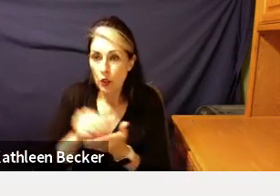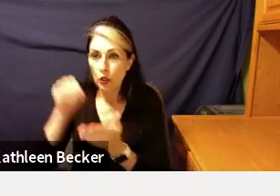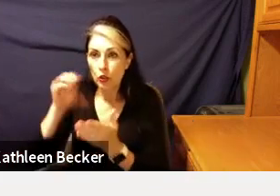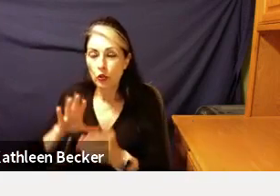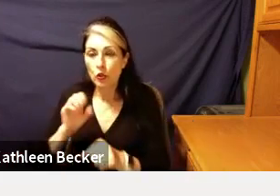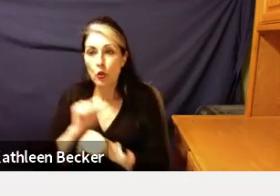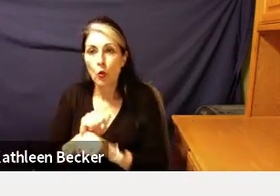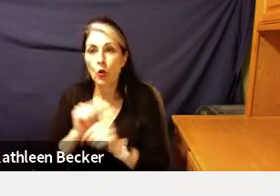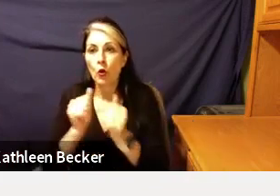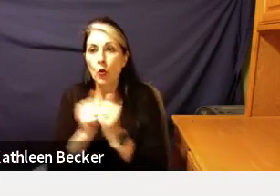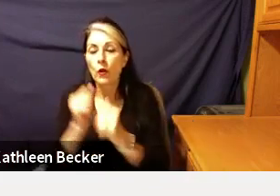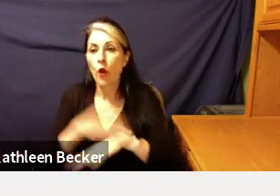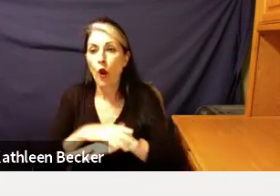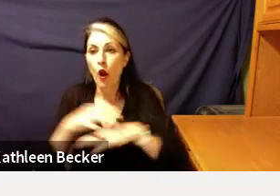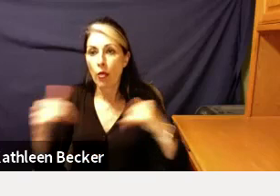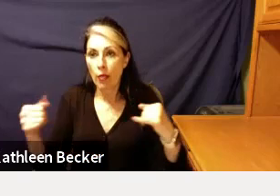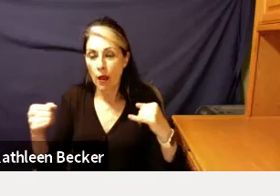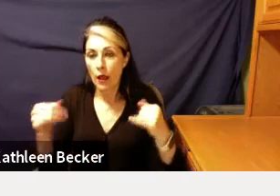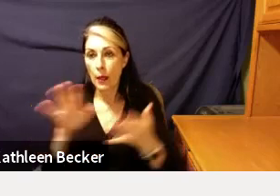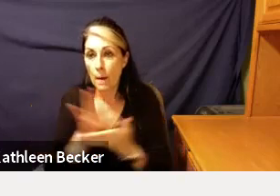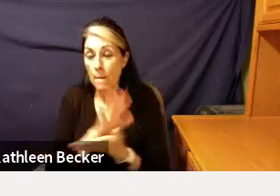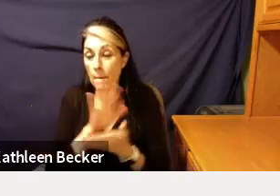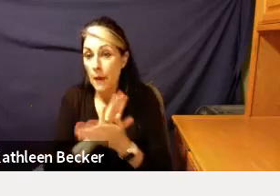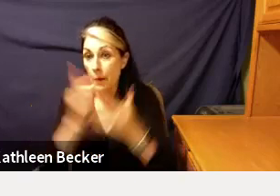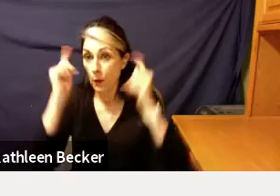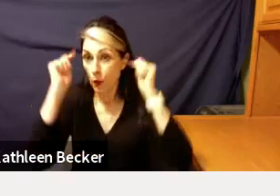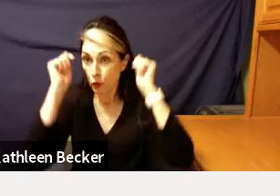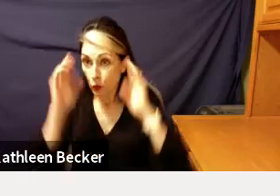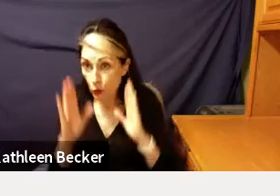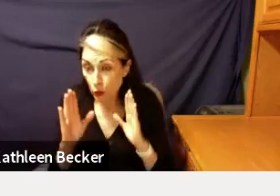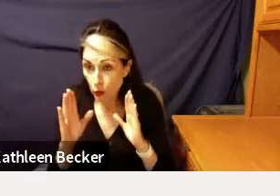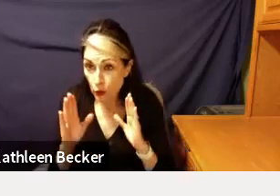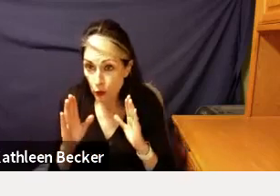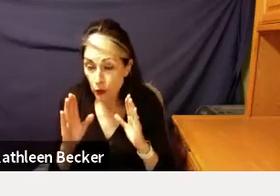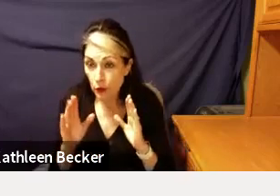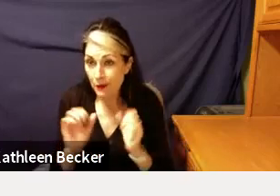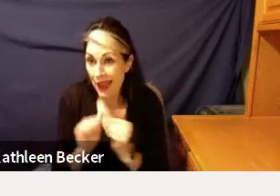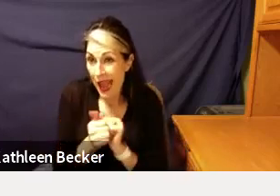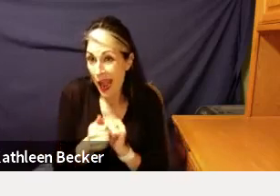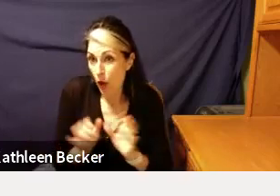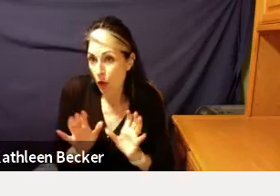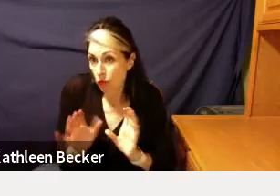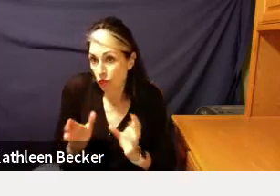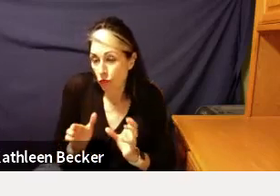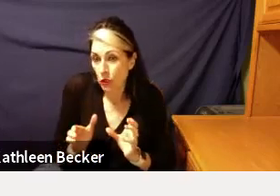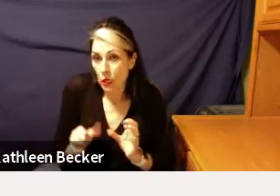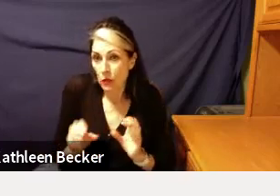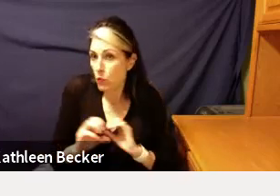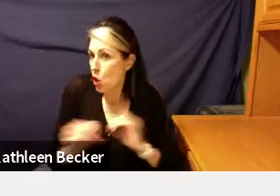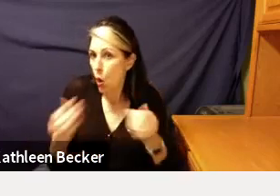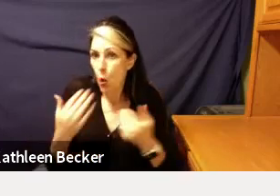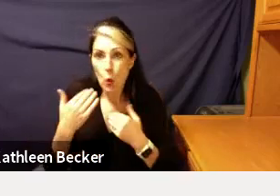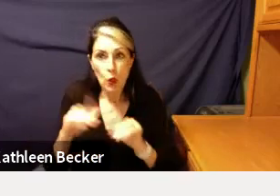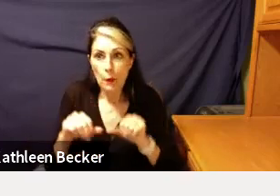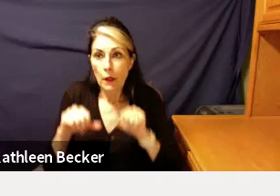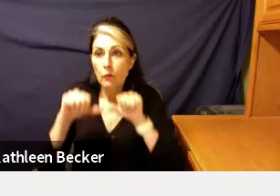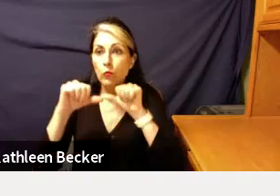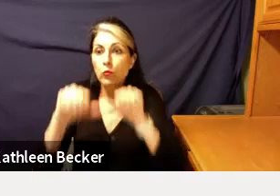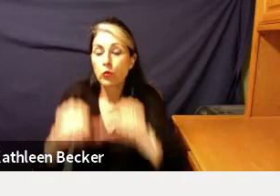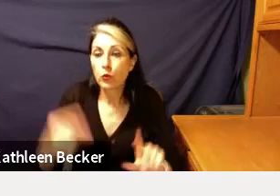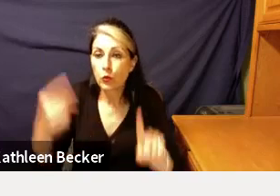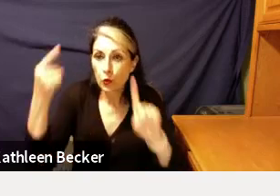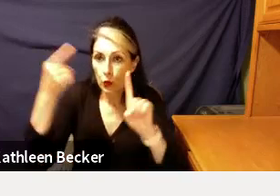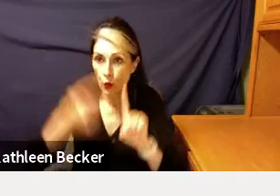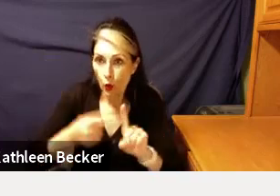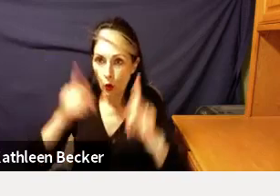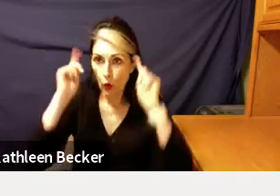the online Paper tutors via chat for unlimited sessions. The goal of the